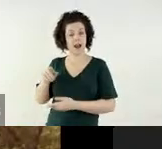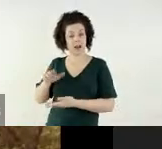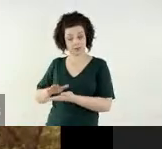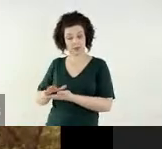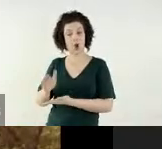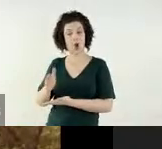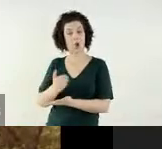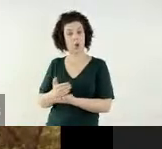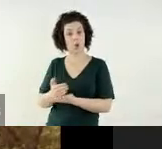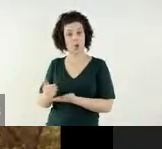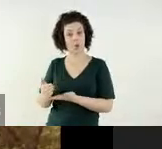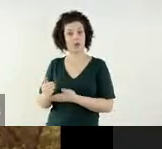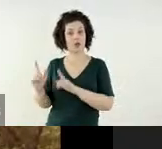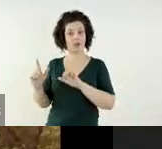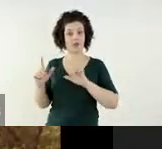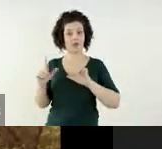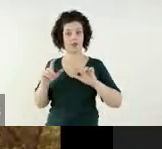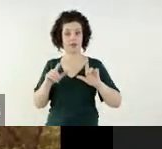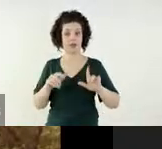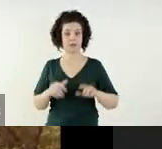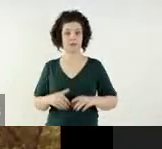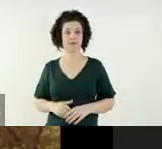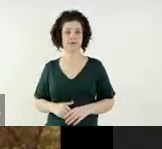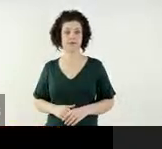photographic-based magazines, including Woman Spirit.